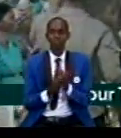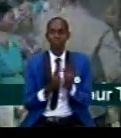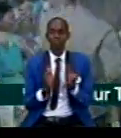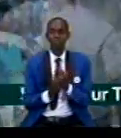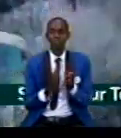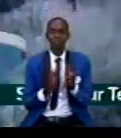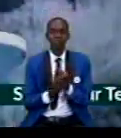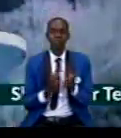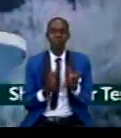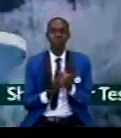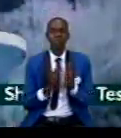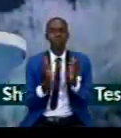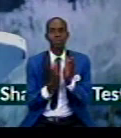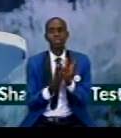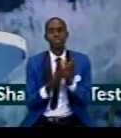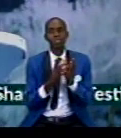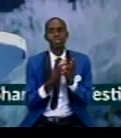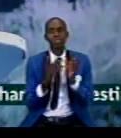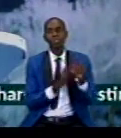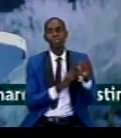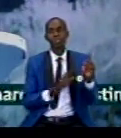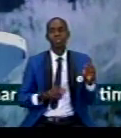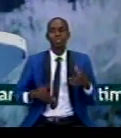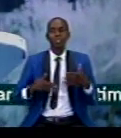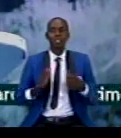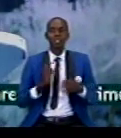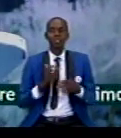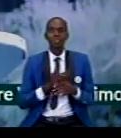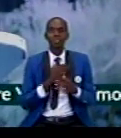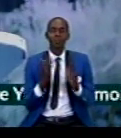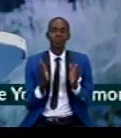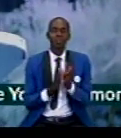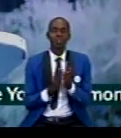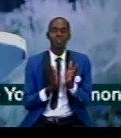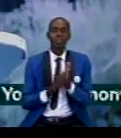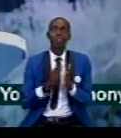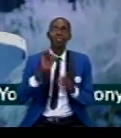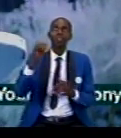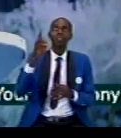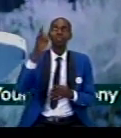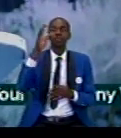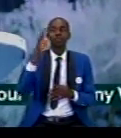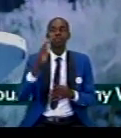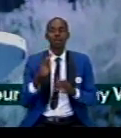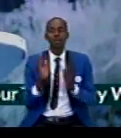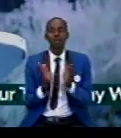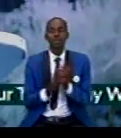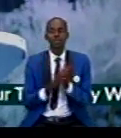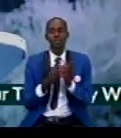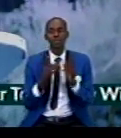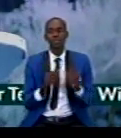Please come out. Come out as the testimonies are going on.